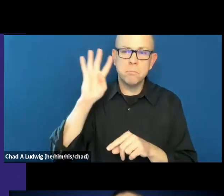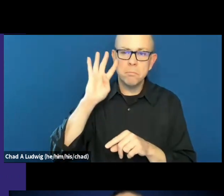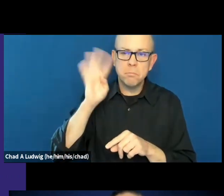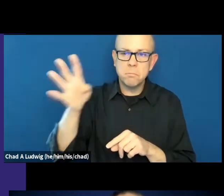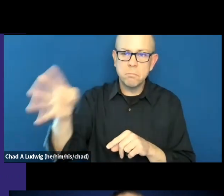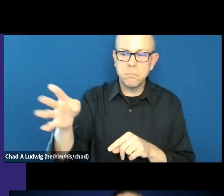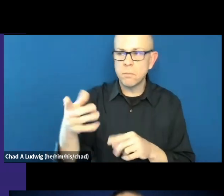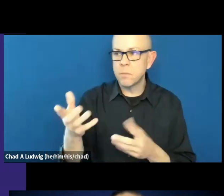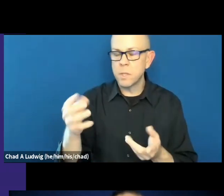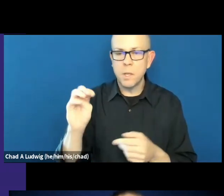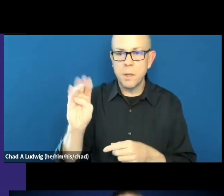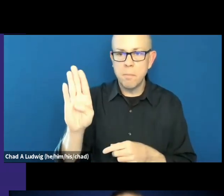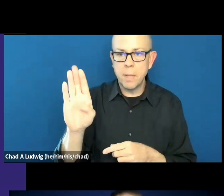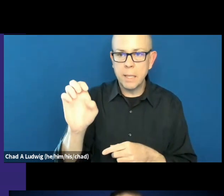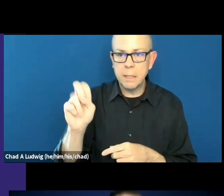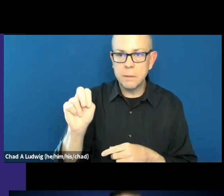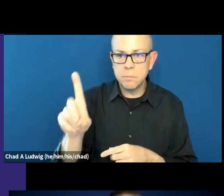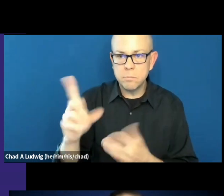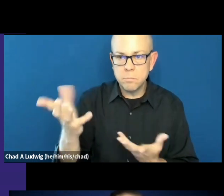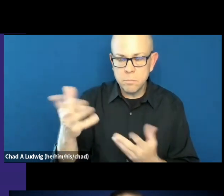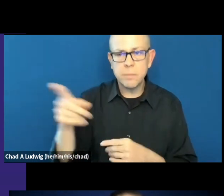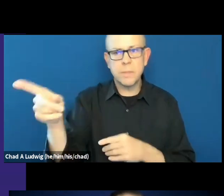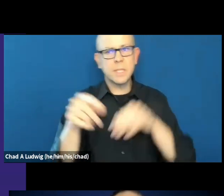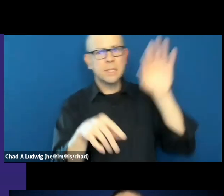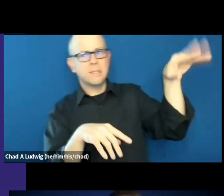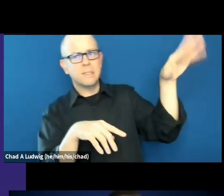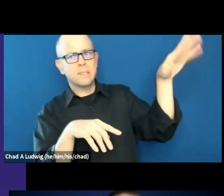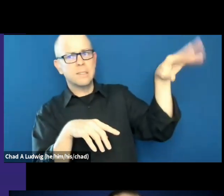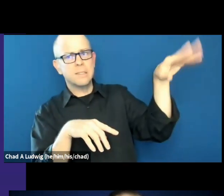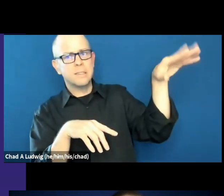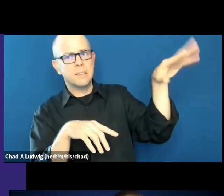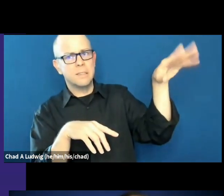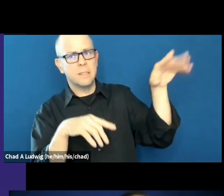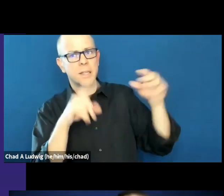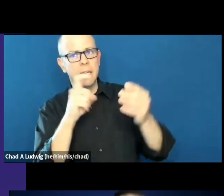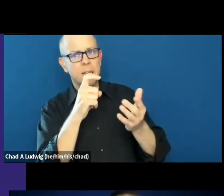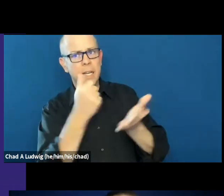If there's a client in another area, for example, Bend,